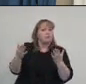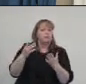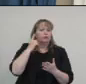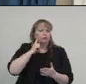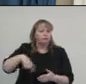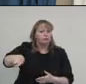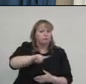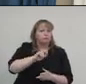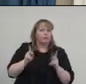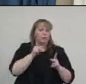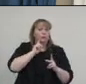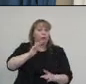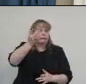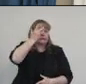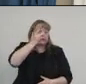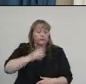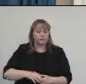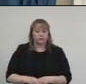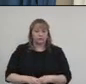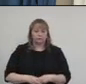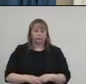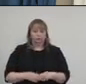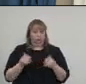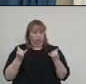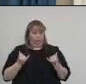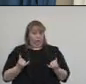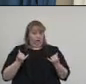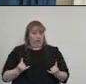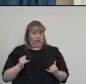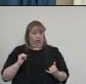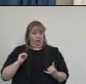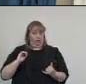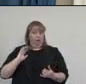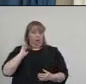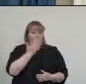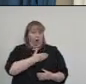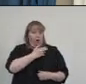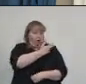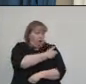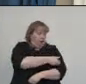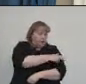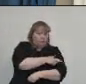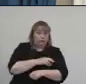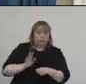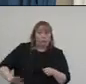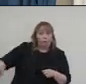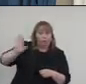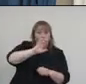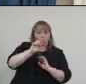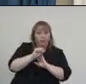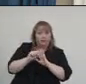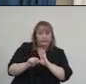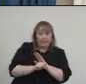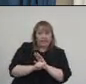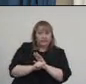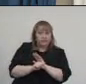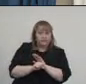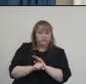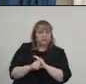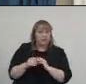to indicate an available immediate surge capacity for all-cause or COVID-19 patient